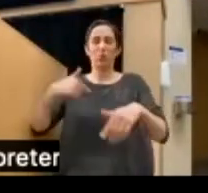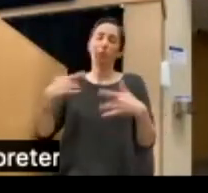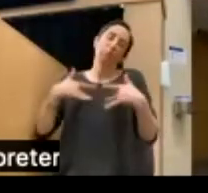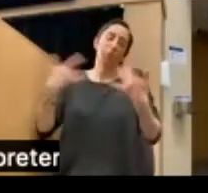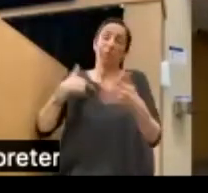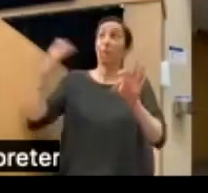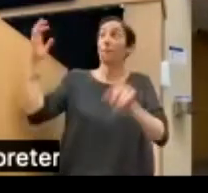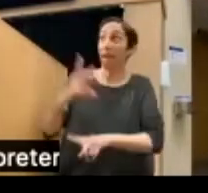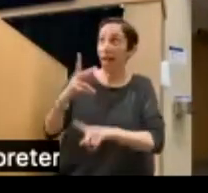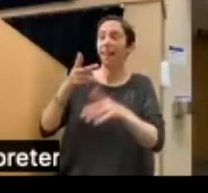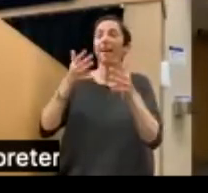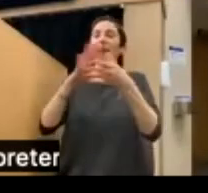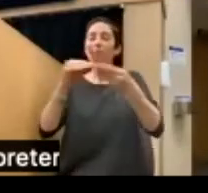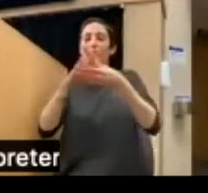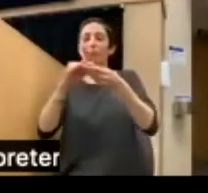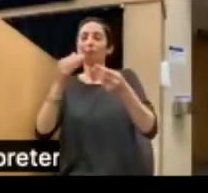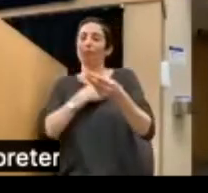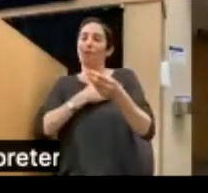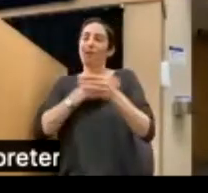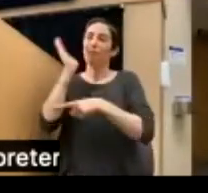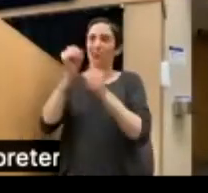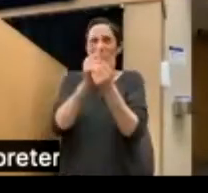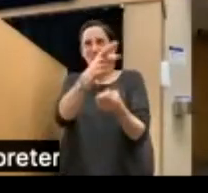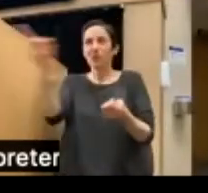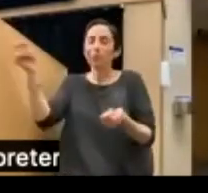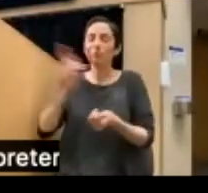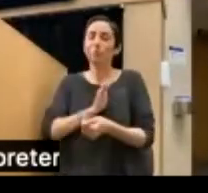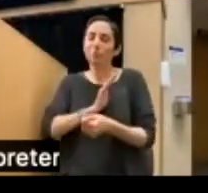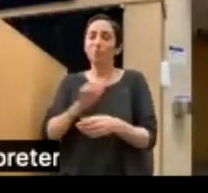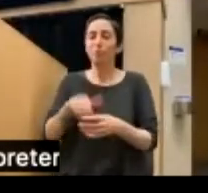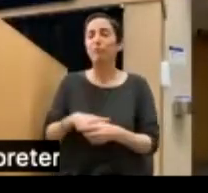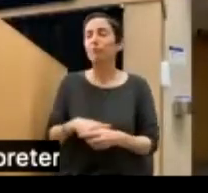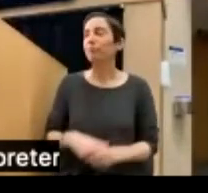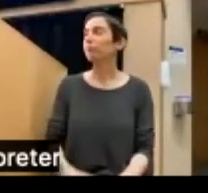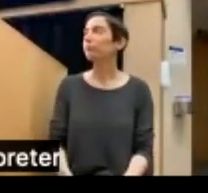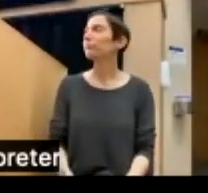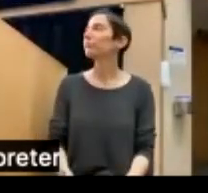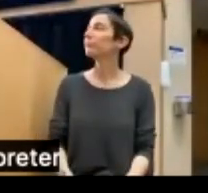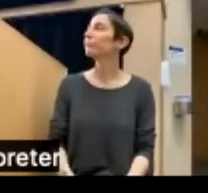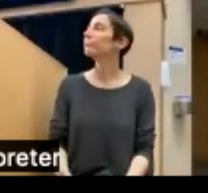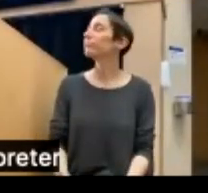here and sharing all this with you. And we're going to talk a little bit more about all of that.